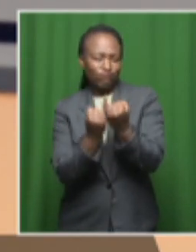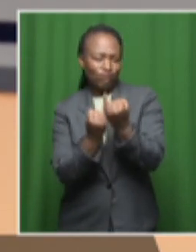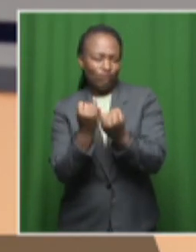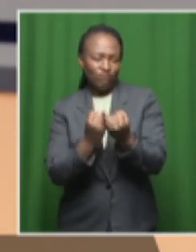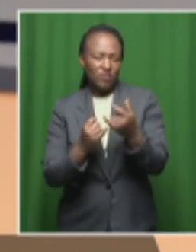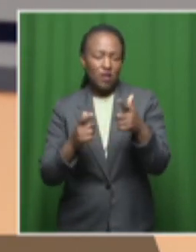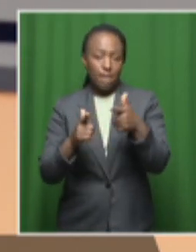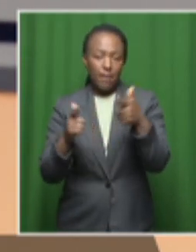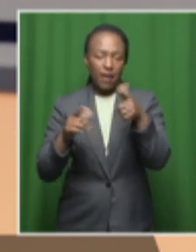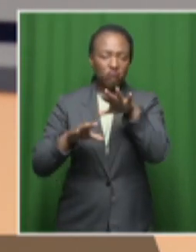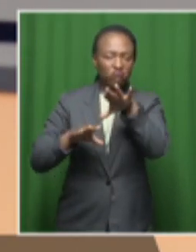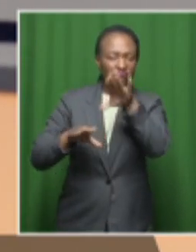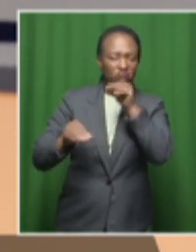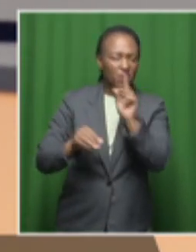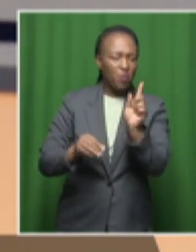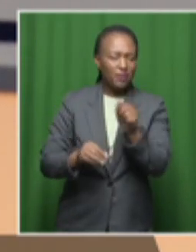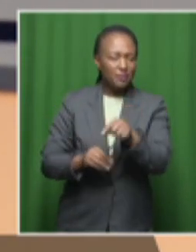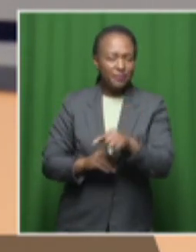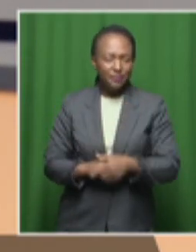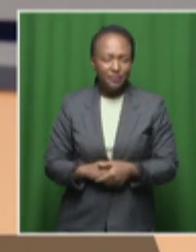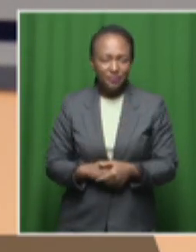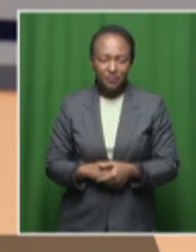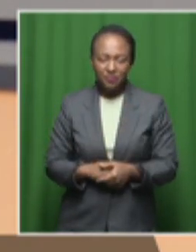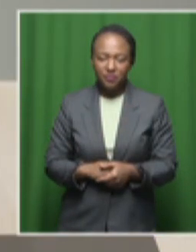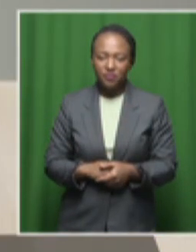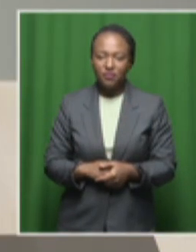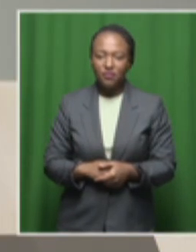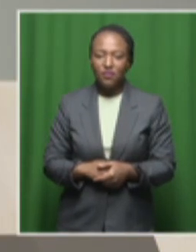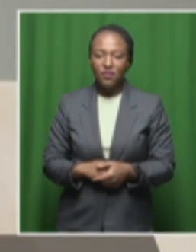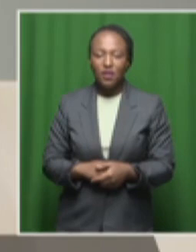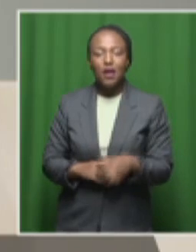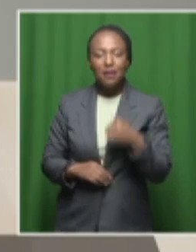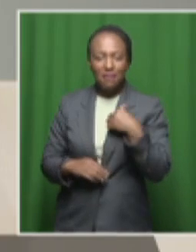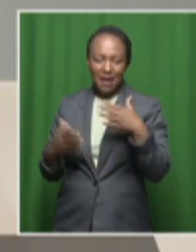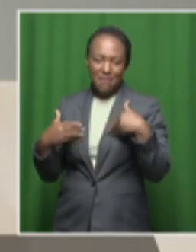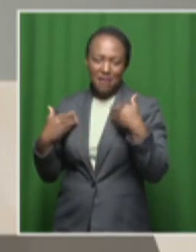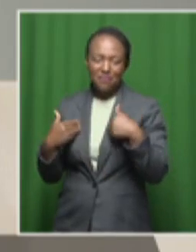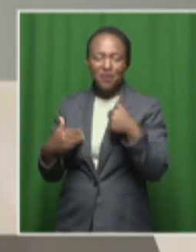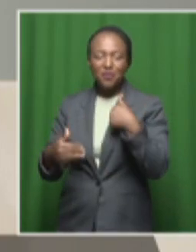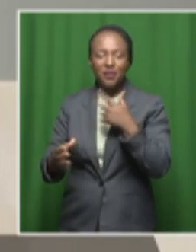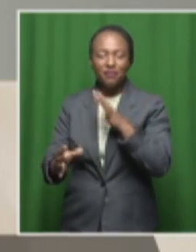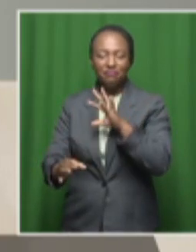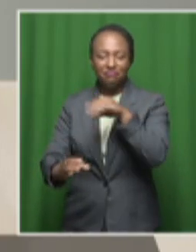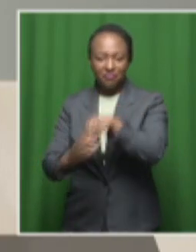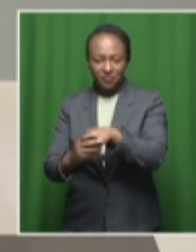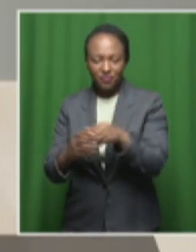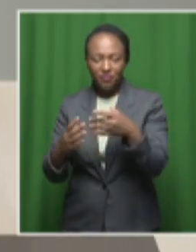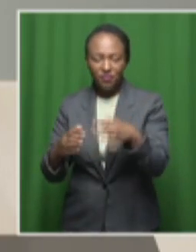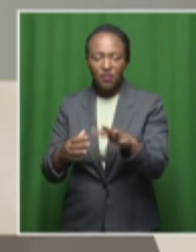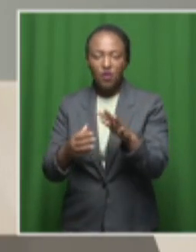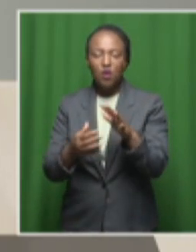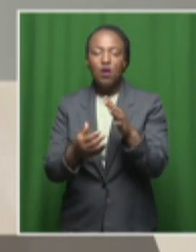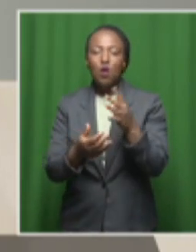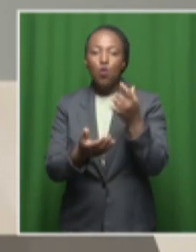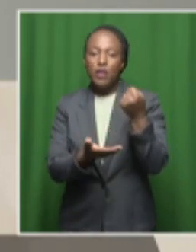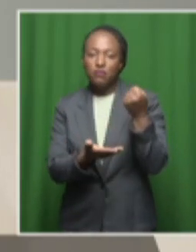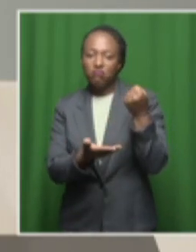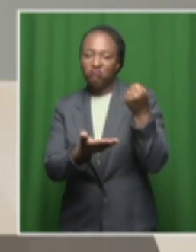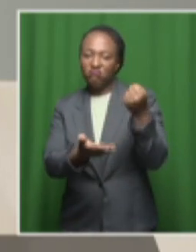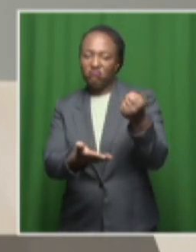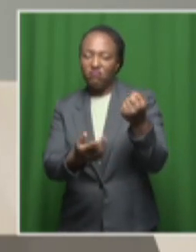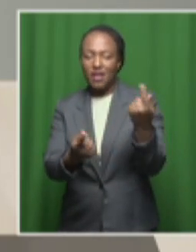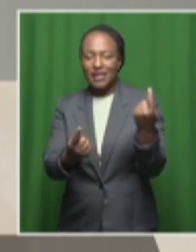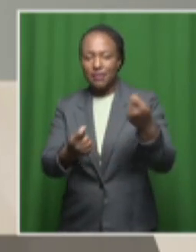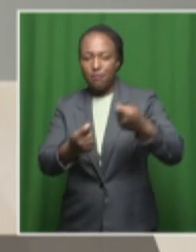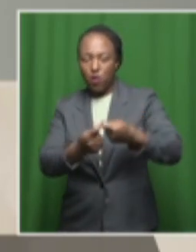your biggest learnings from this competition this year? I'm actually quite glad we participated in it. We sponsored about 29 cyclists with